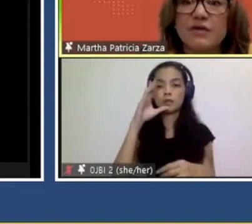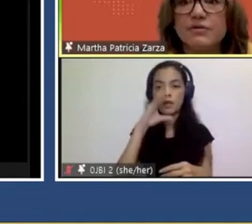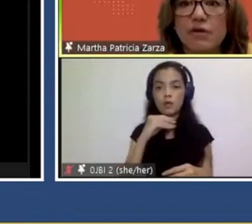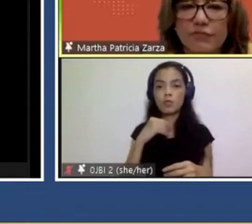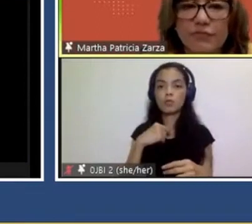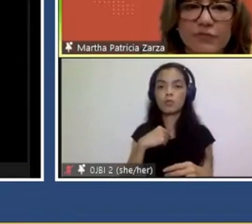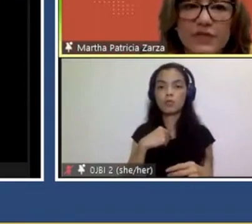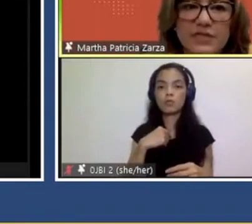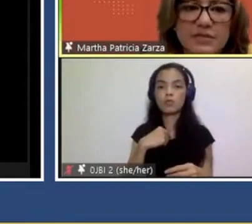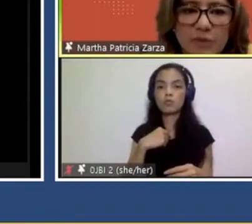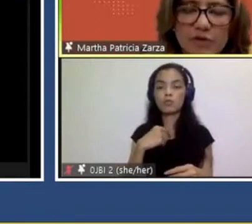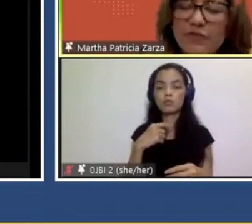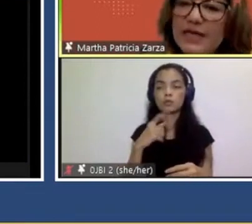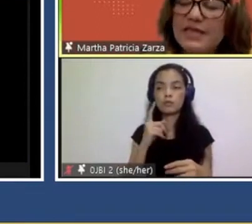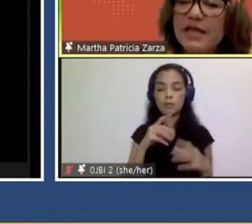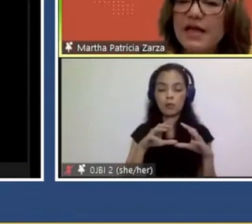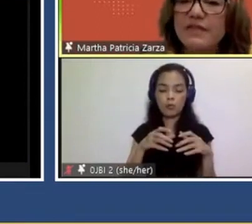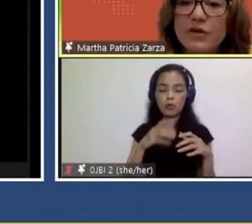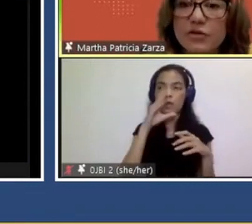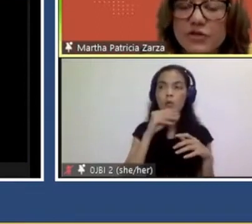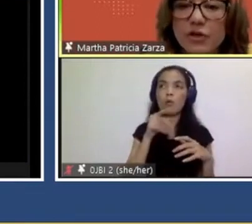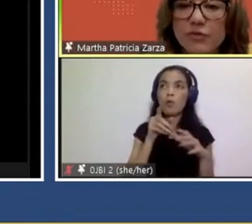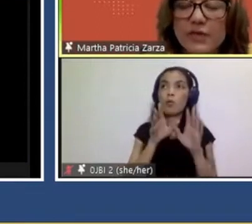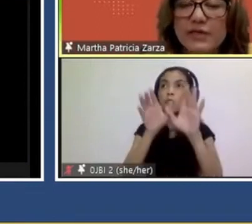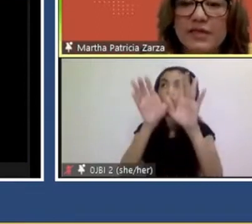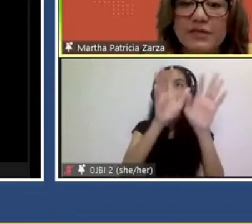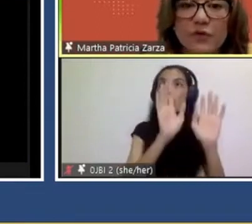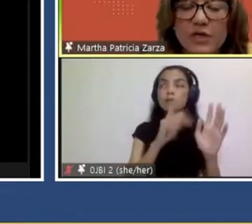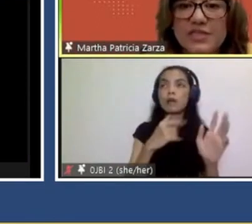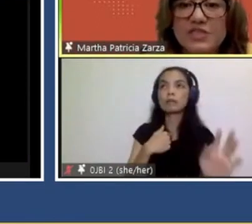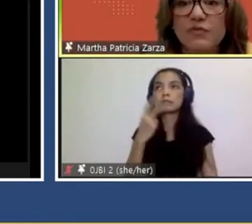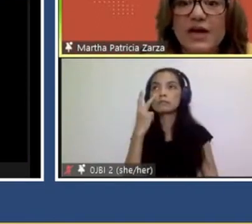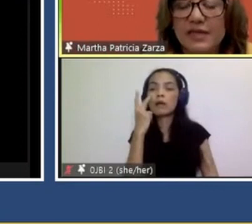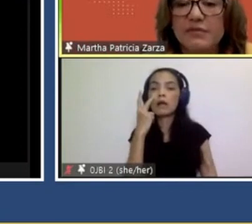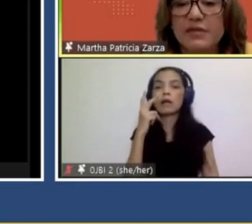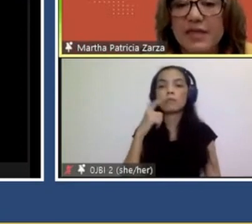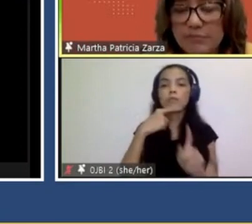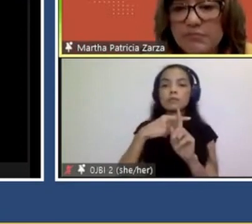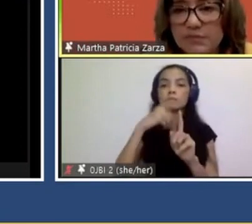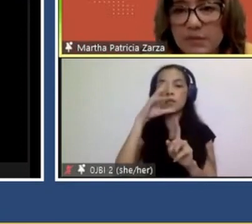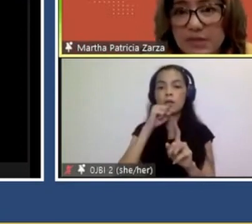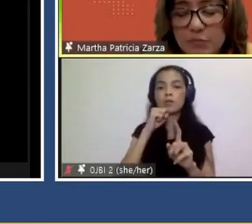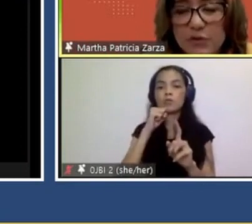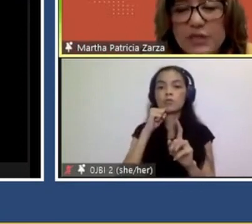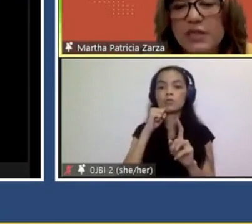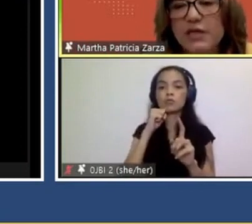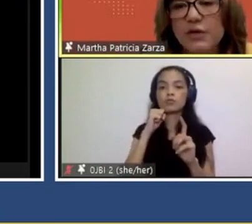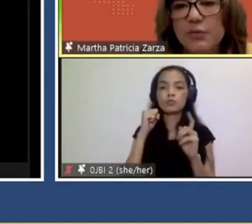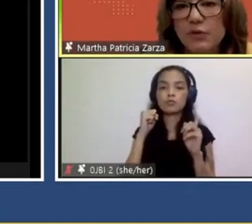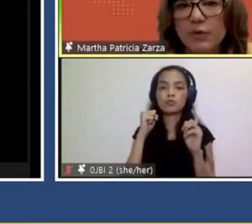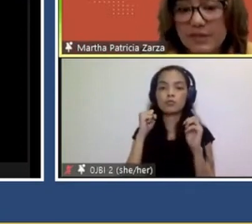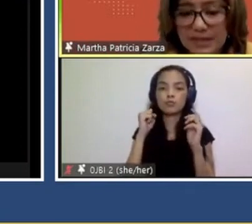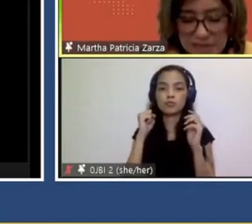the house of these butterflies. And they also know that the forest is providing them, the